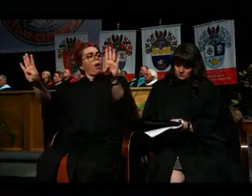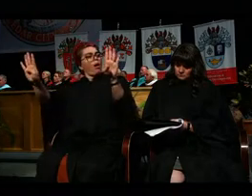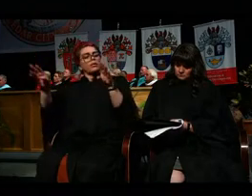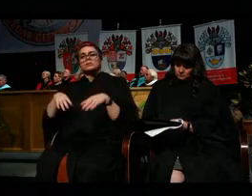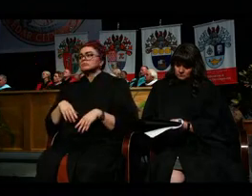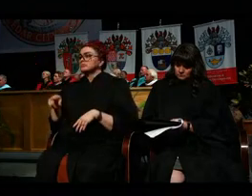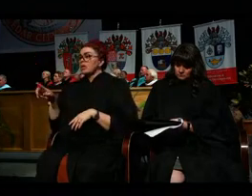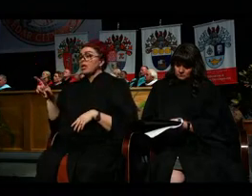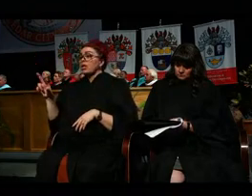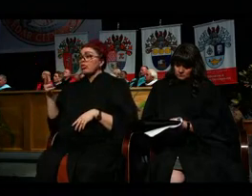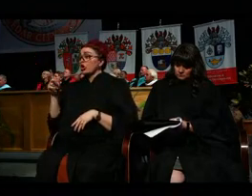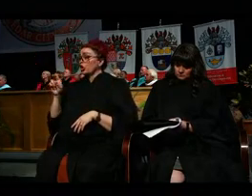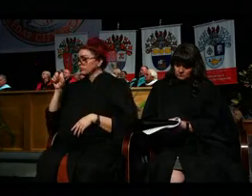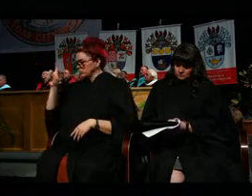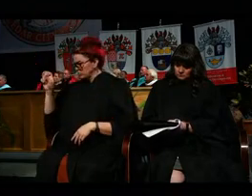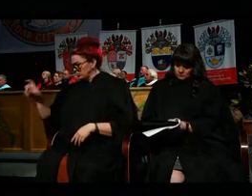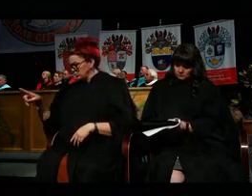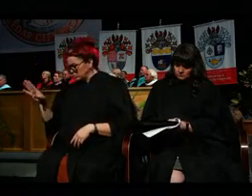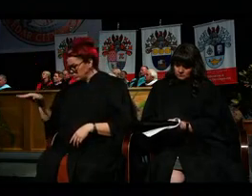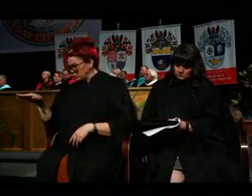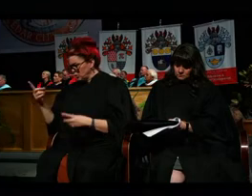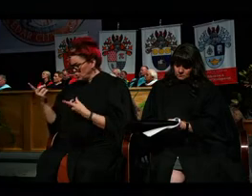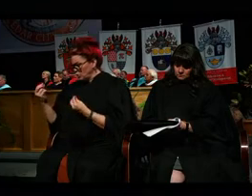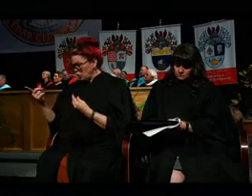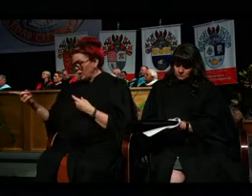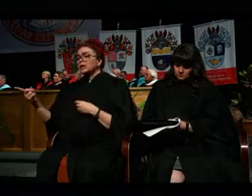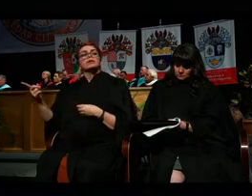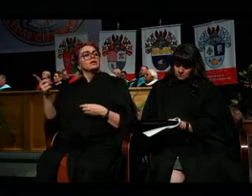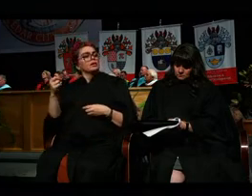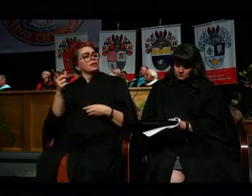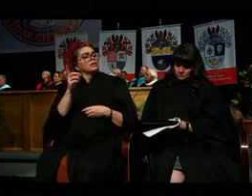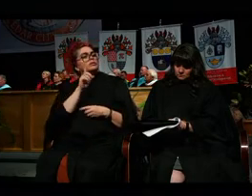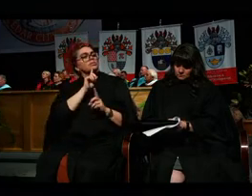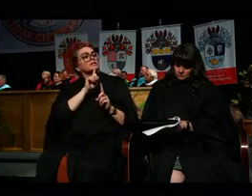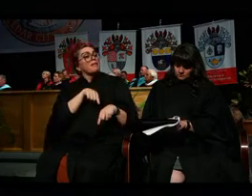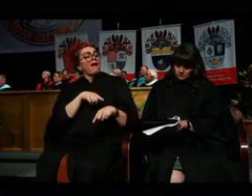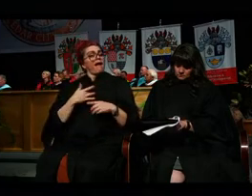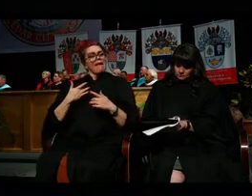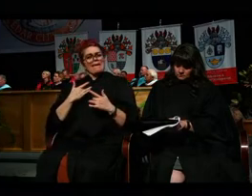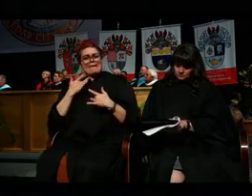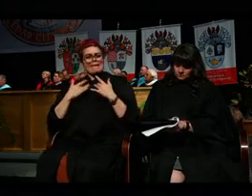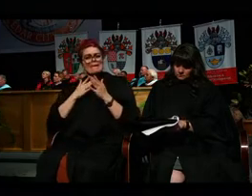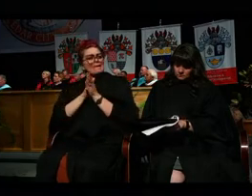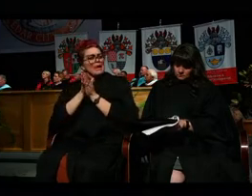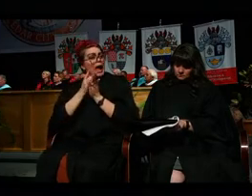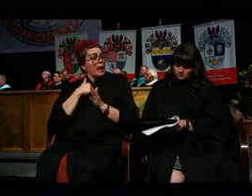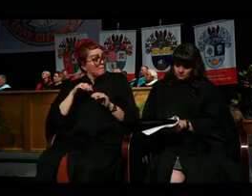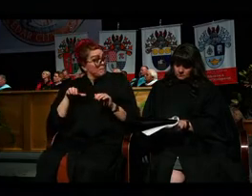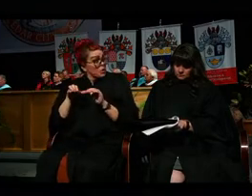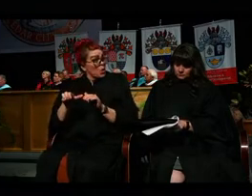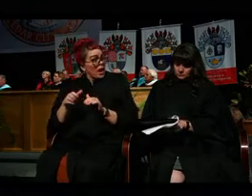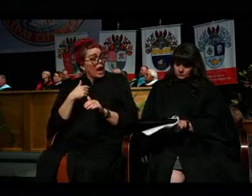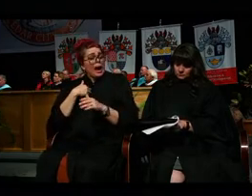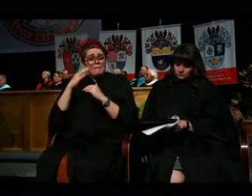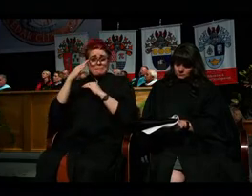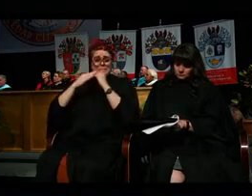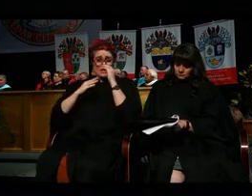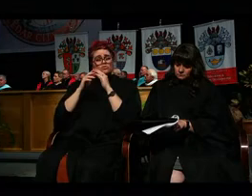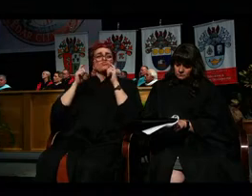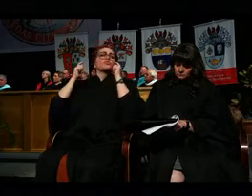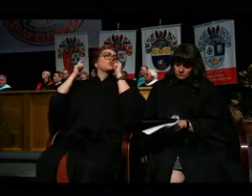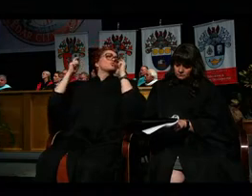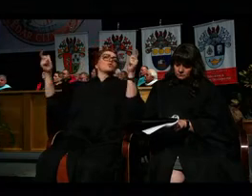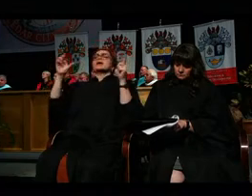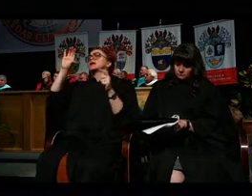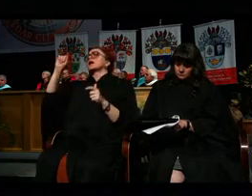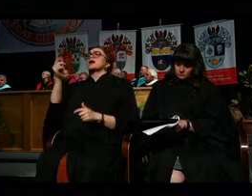When the architect asked what the third bricklayer was doing, the man enthusiastically replied, "I'm building a great